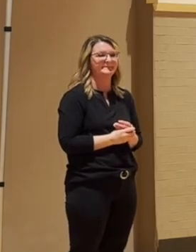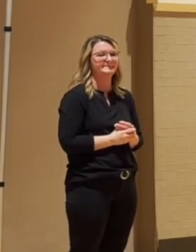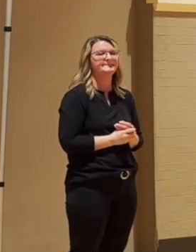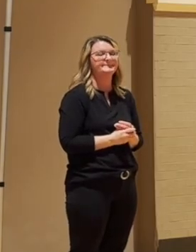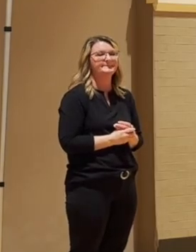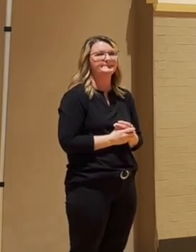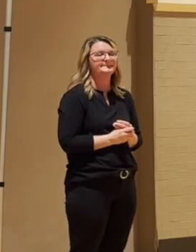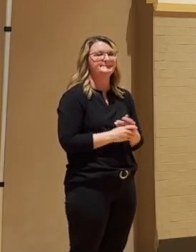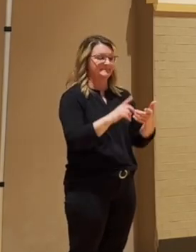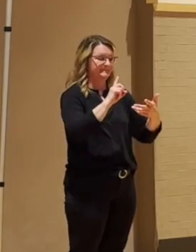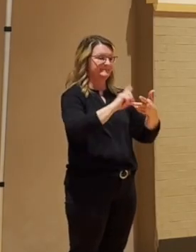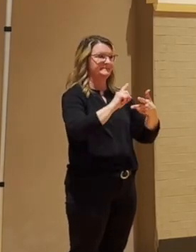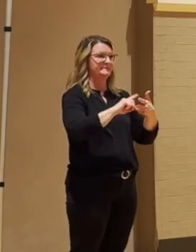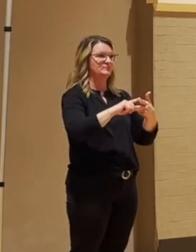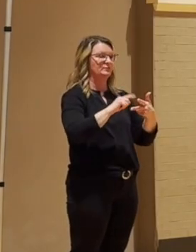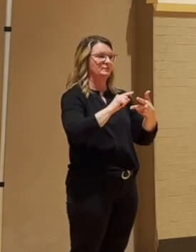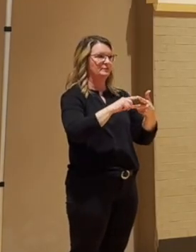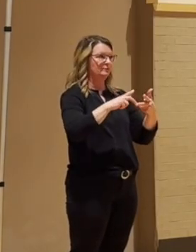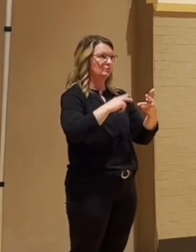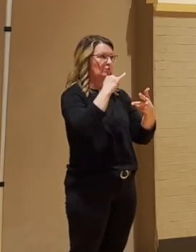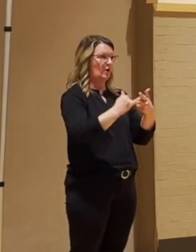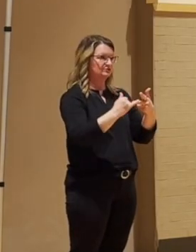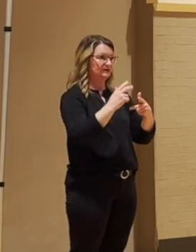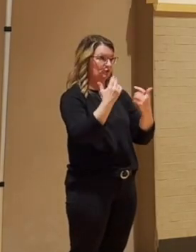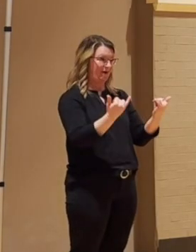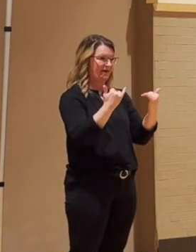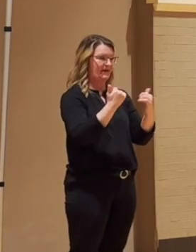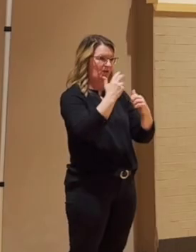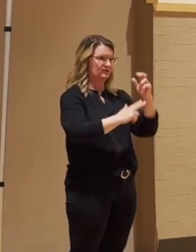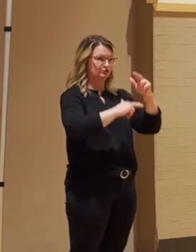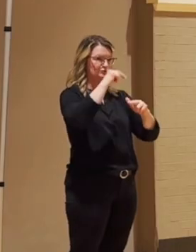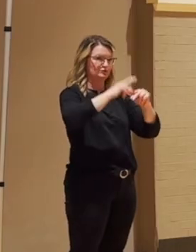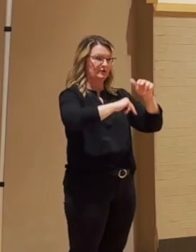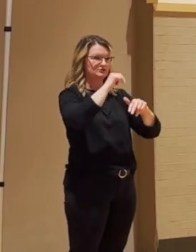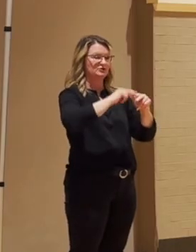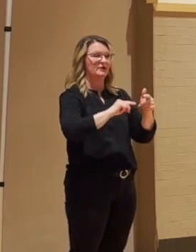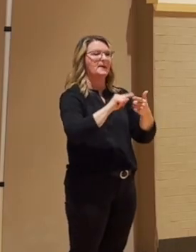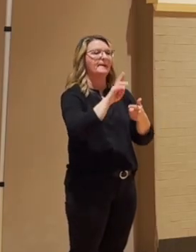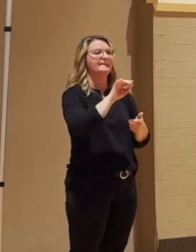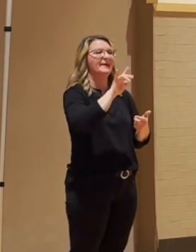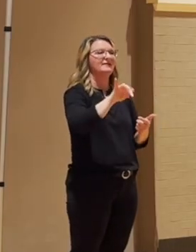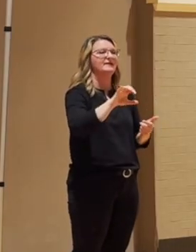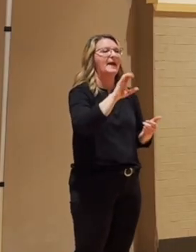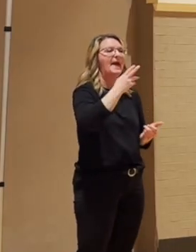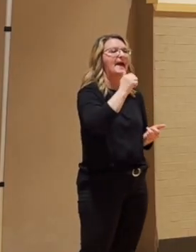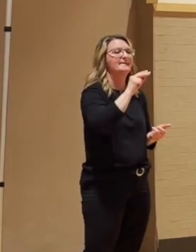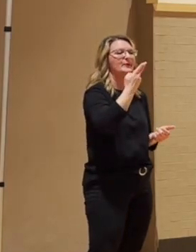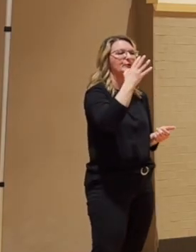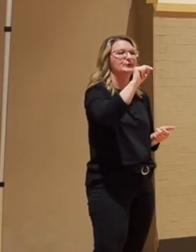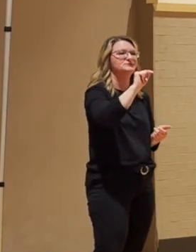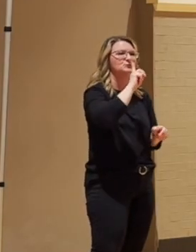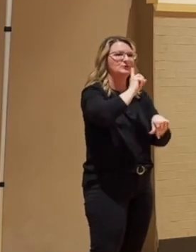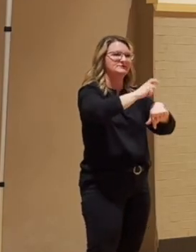The second project that's under construction now is the Bailey and Amherst